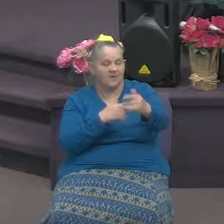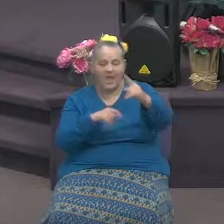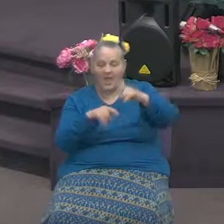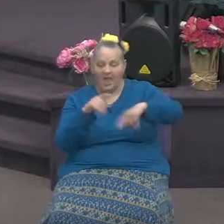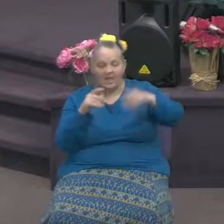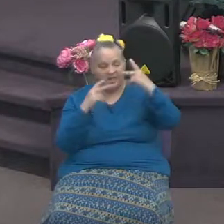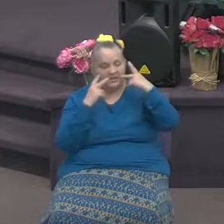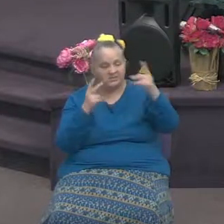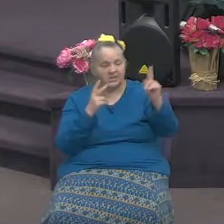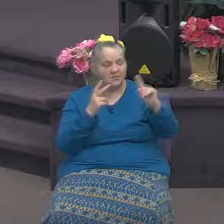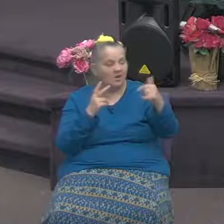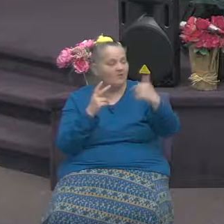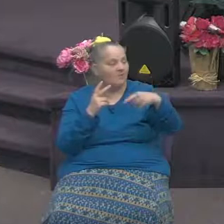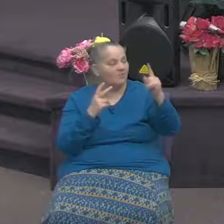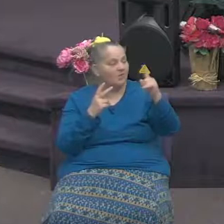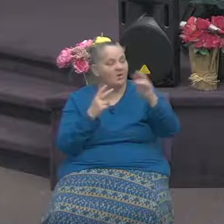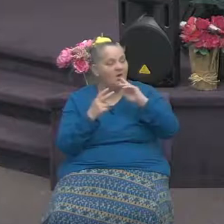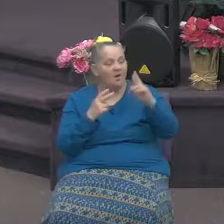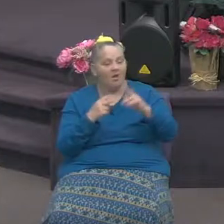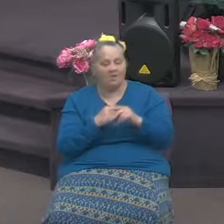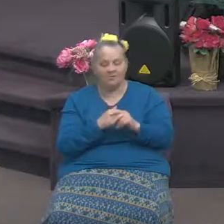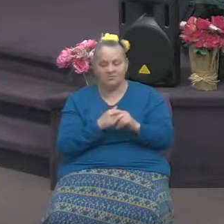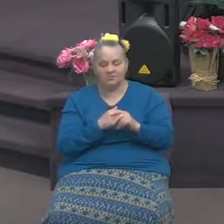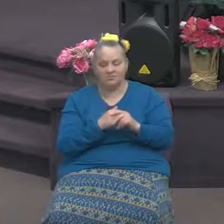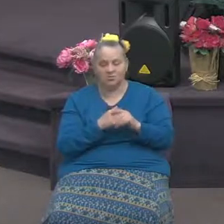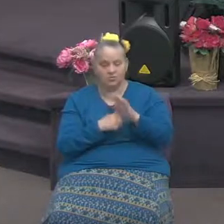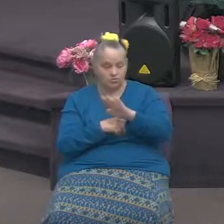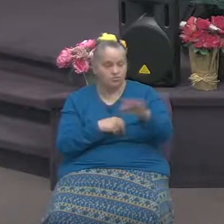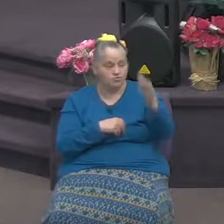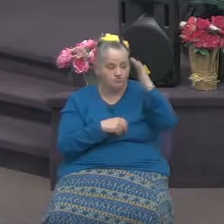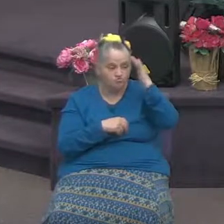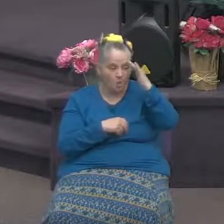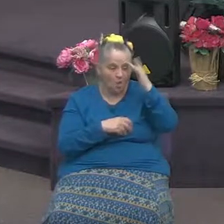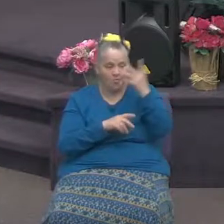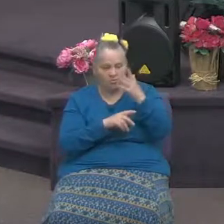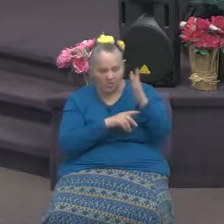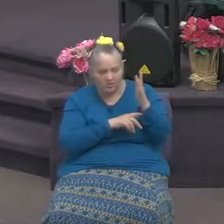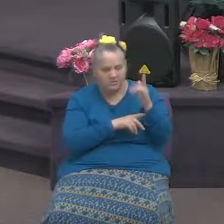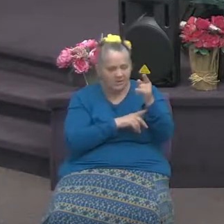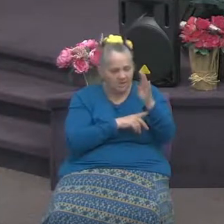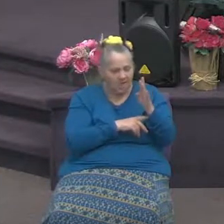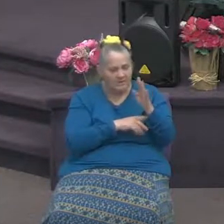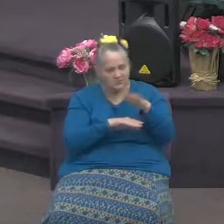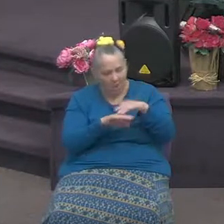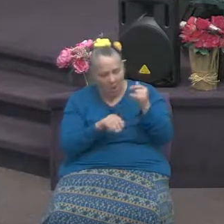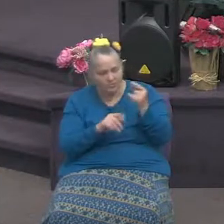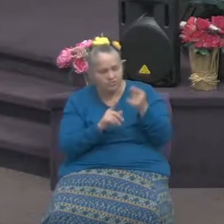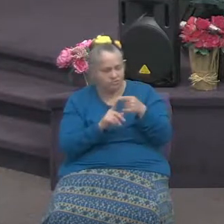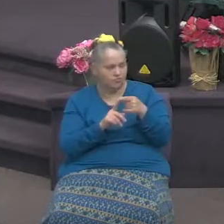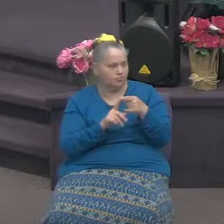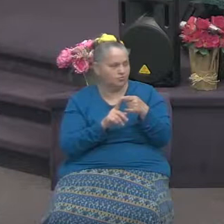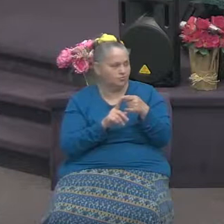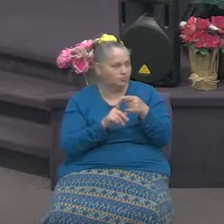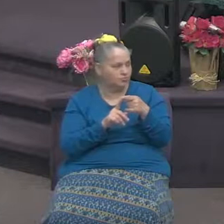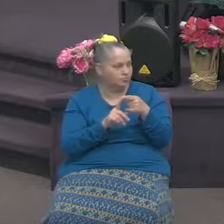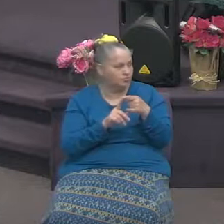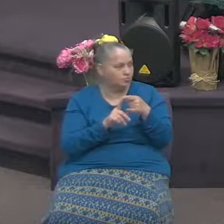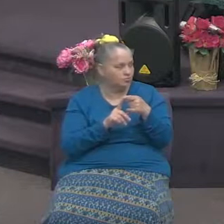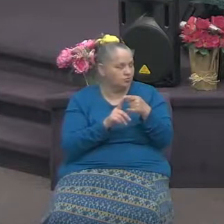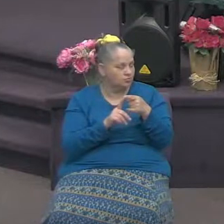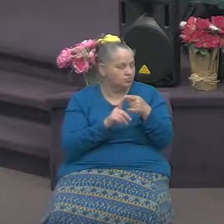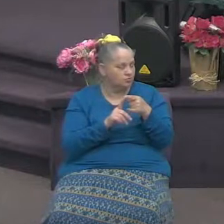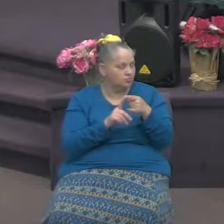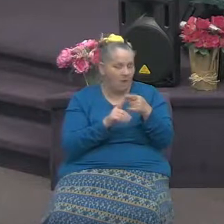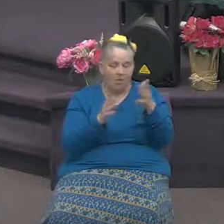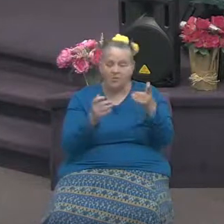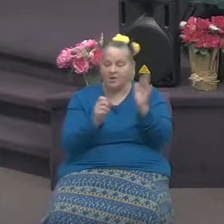can't see where every one of you lie. Only you can. You know the wilderness that God has called you to.